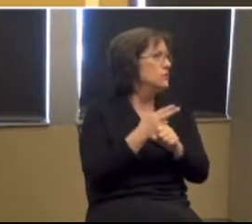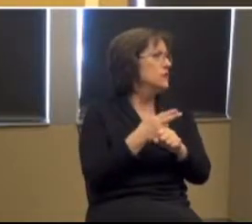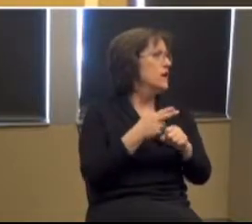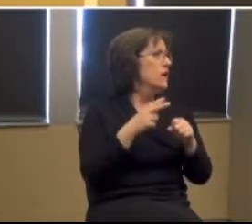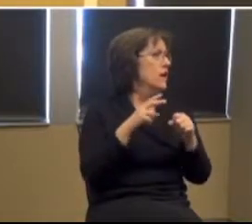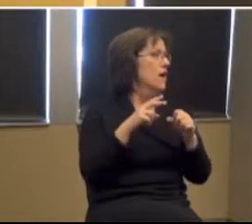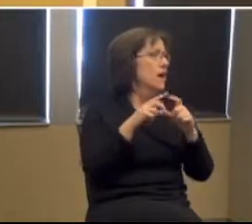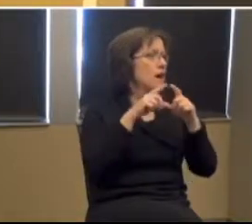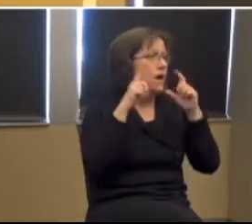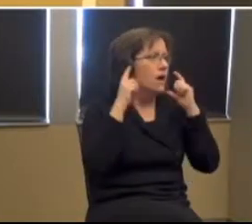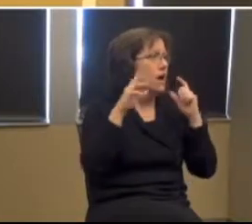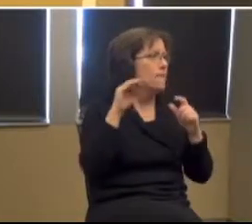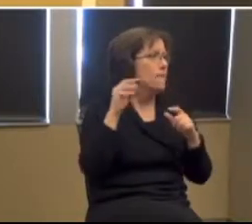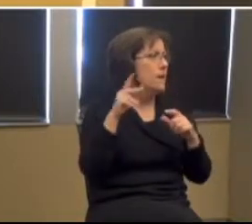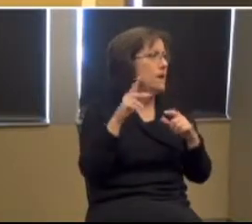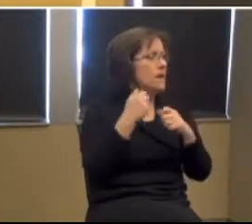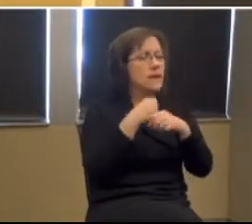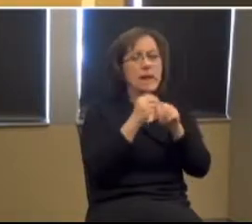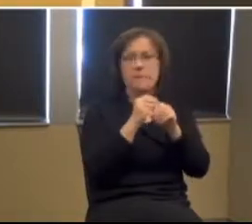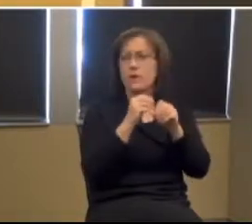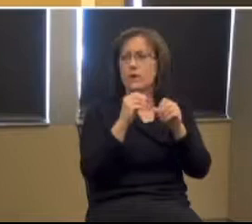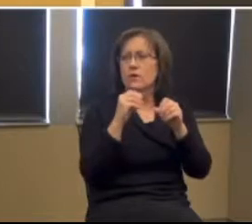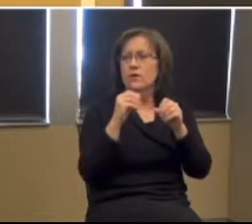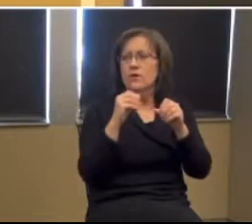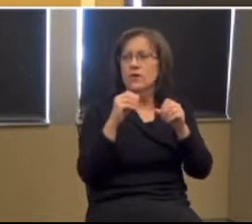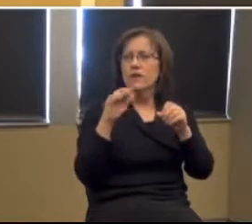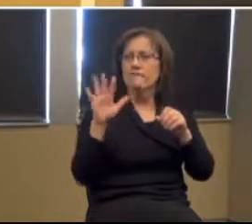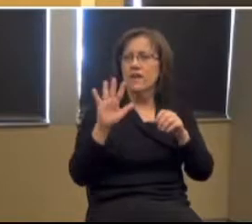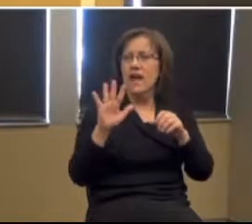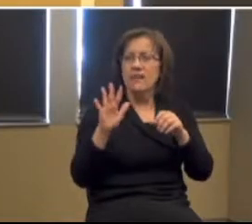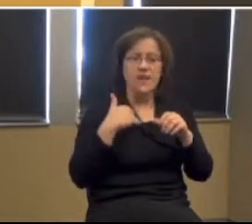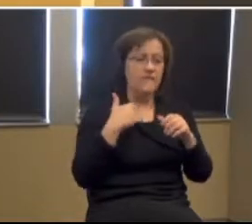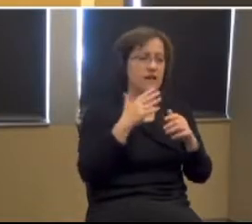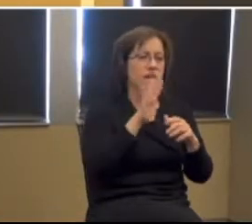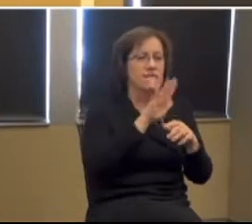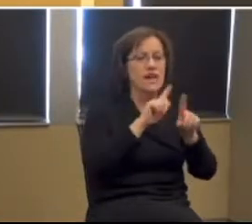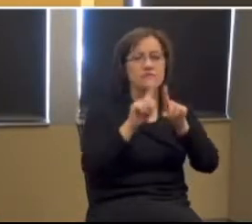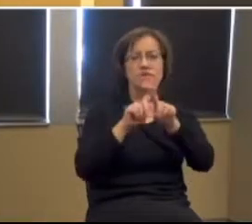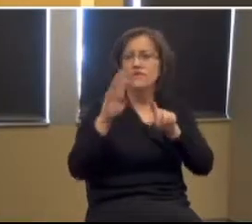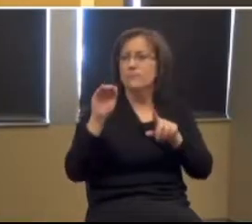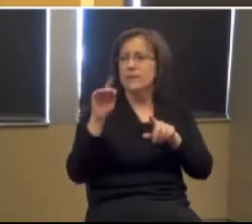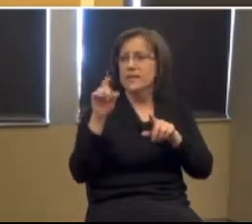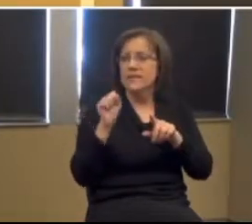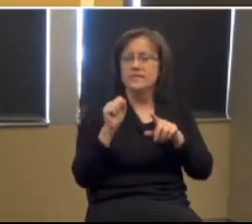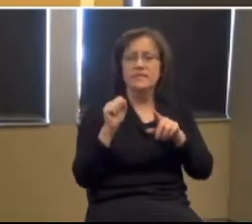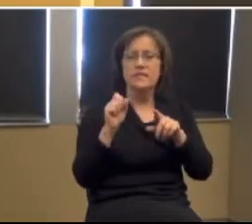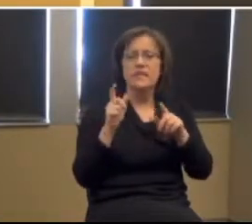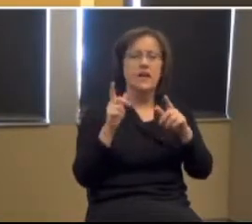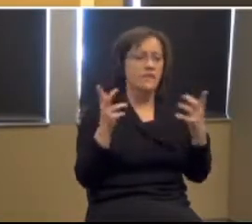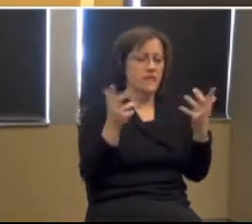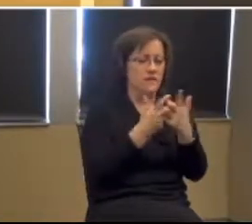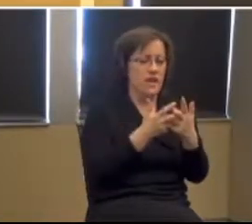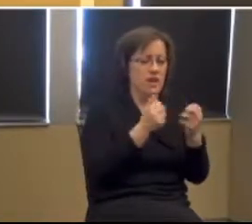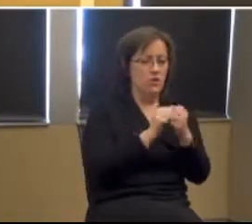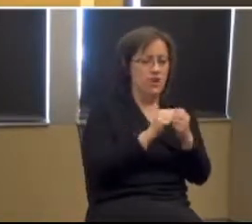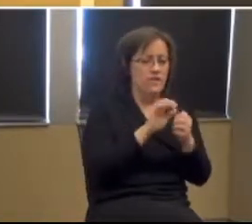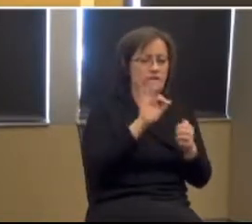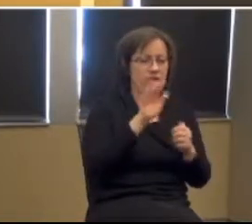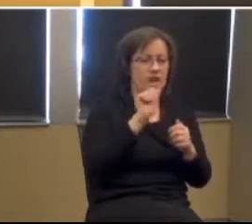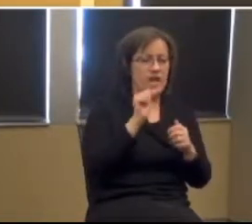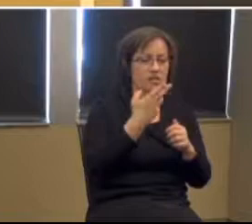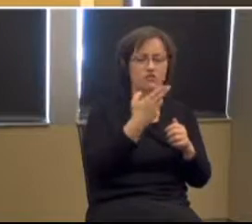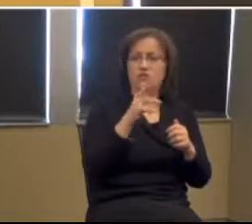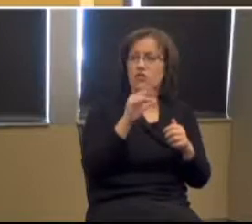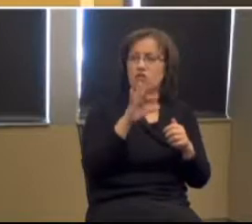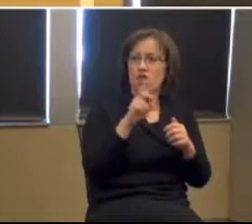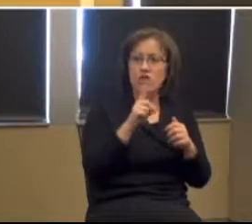was like the number 5, and they would have 5 different beads on here, and they would pair it with a flashcard so that the student would have the manipulative right there, and they